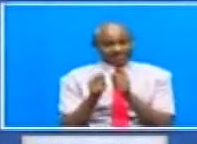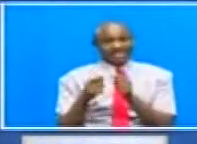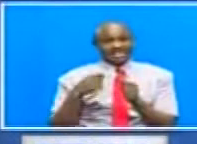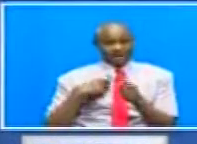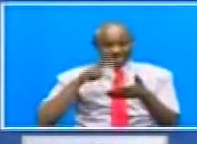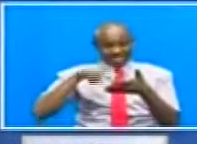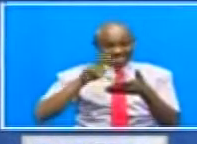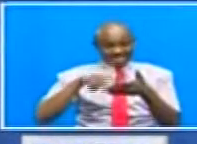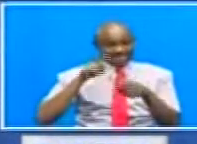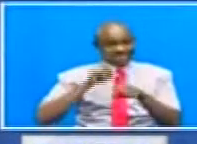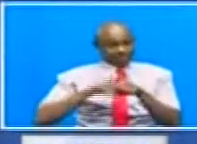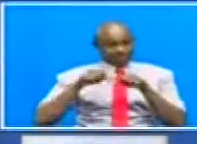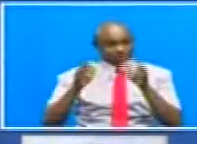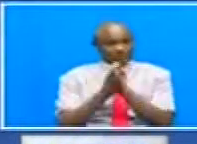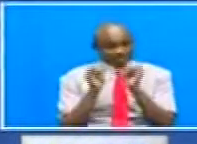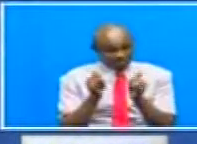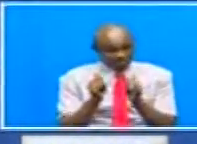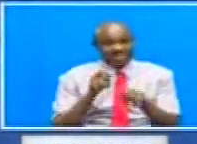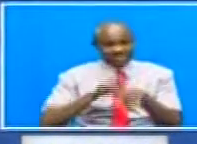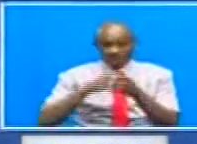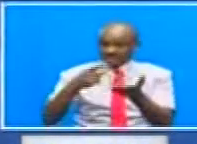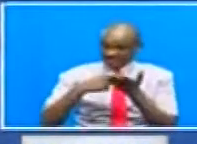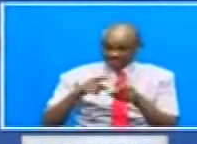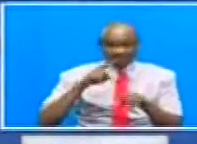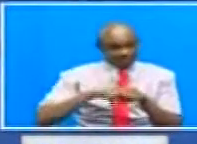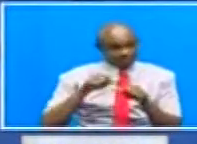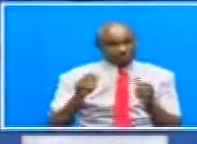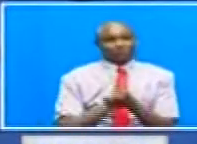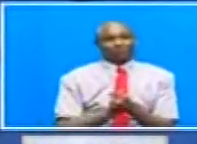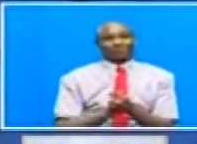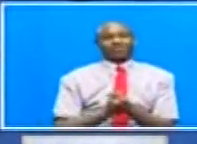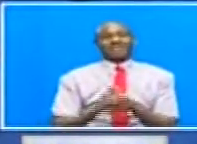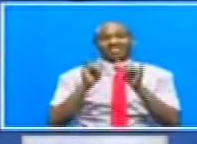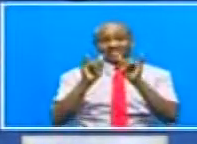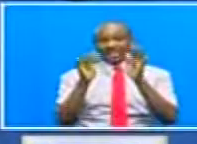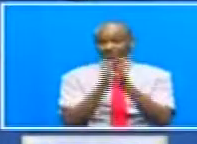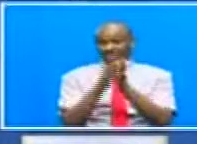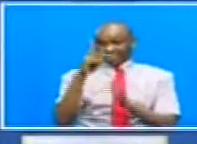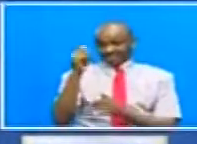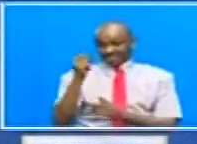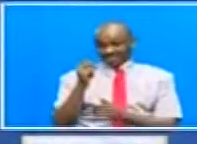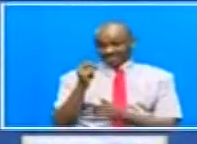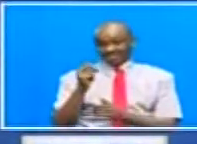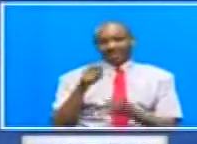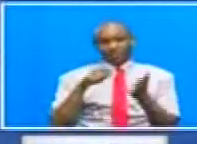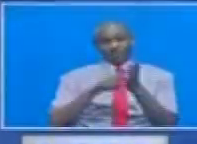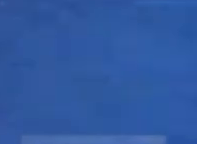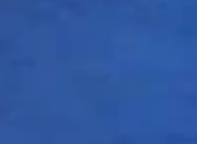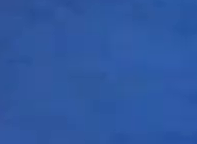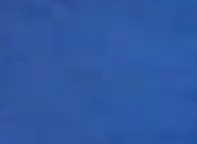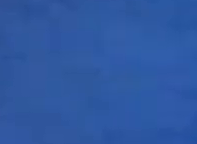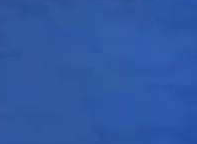of your SMSs during this discussion and possibly also after the break. Stay with KTN Weekend Prime, the Point of News.